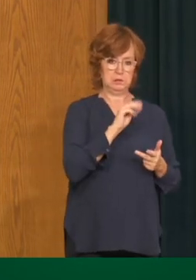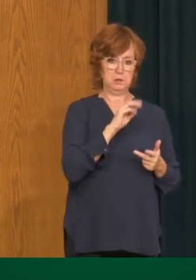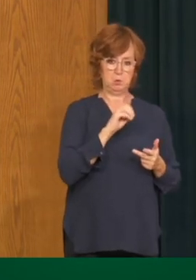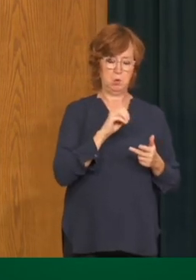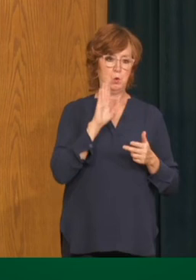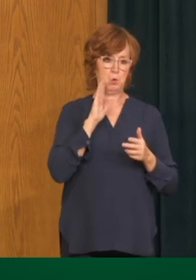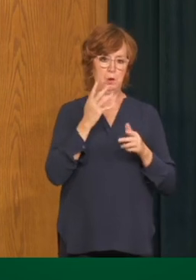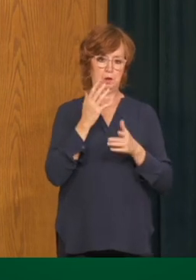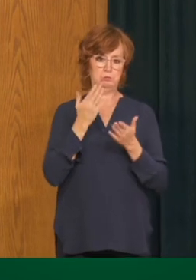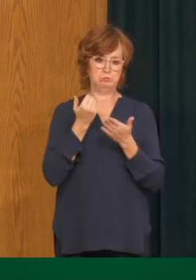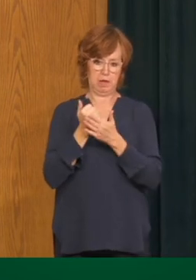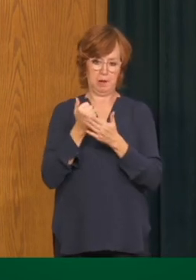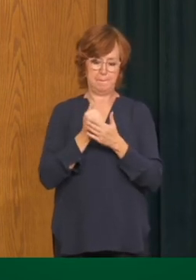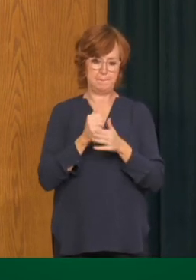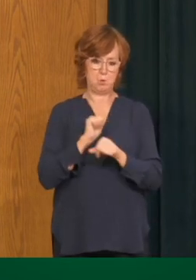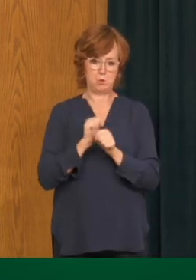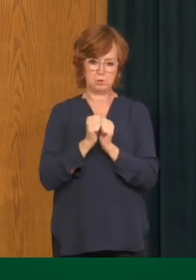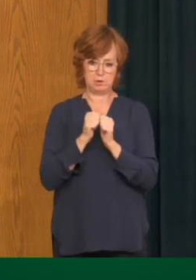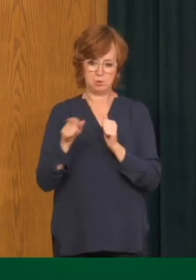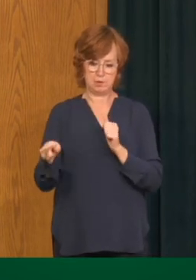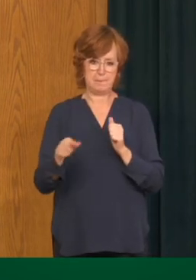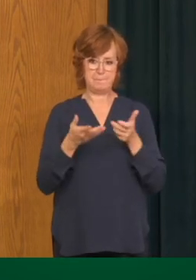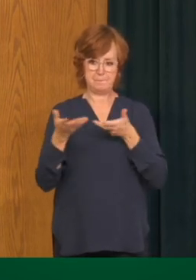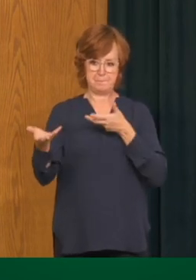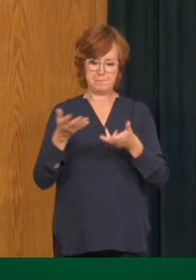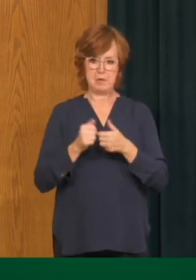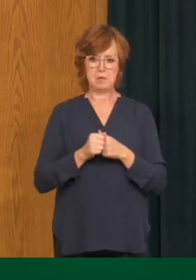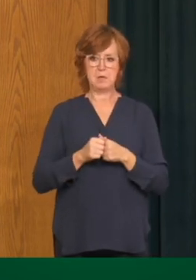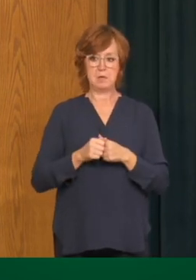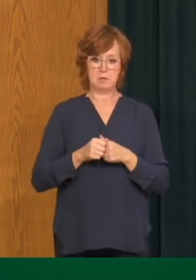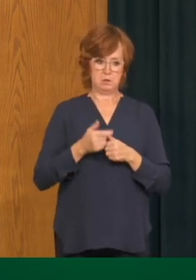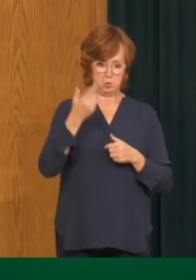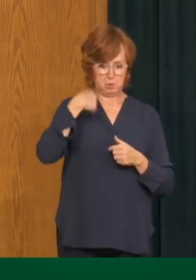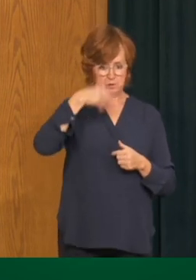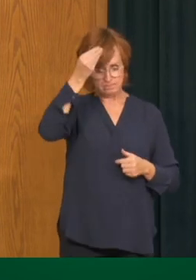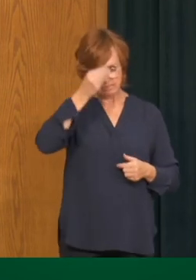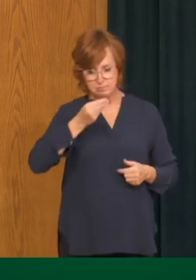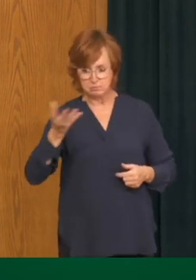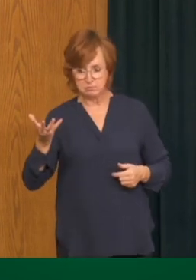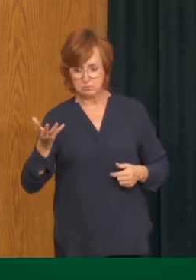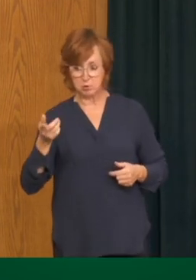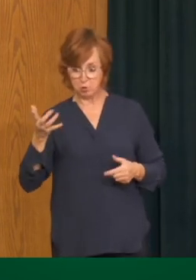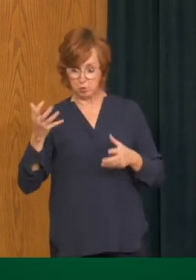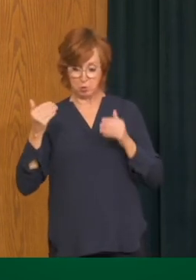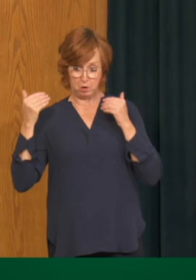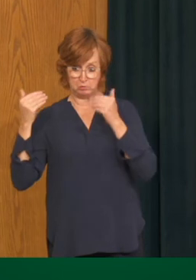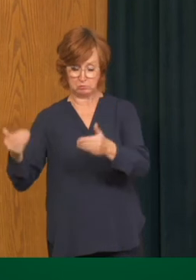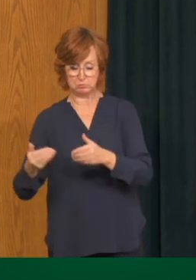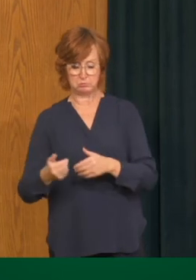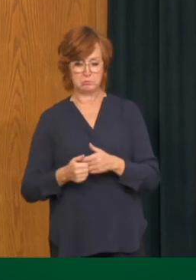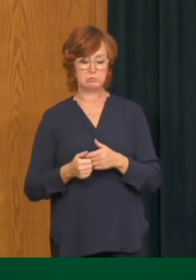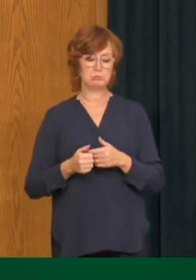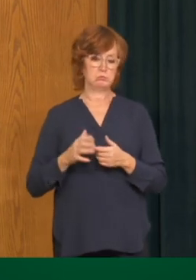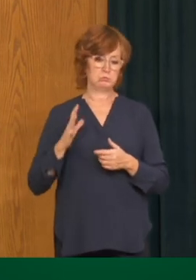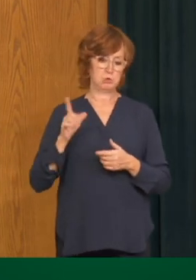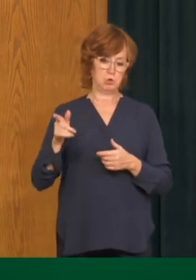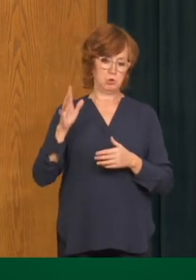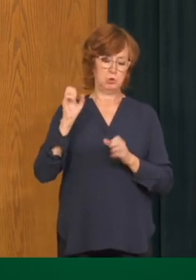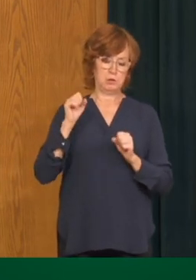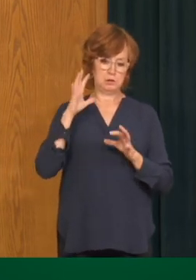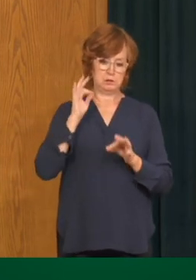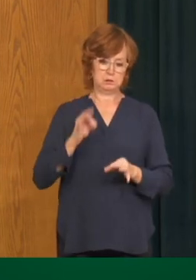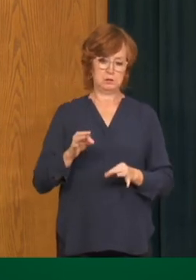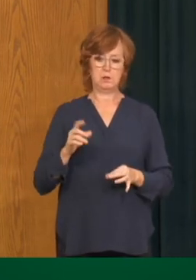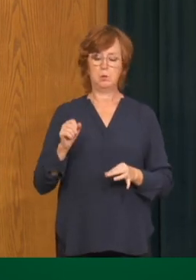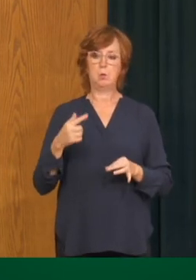of operation. It's the school division's decision as to whether they walk through that door carte blanche across their division, or